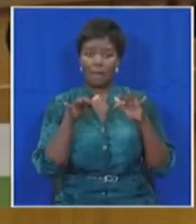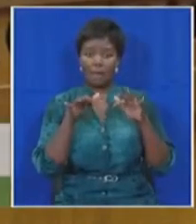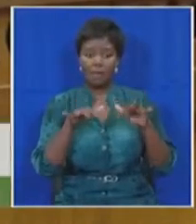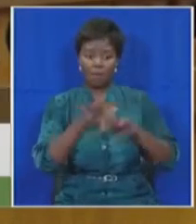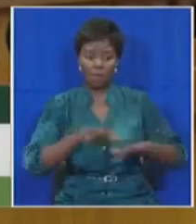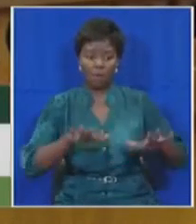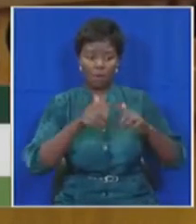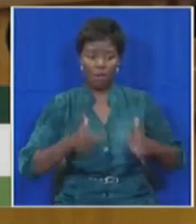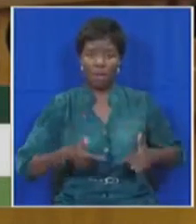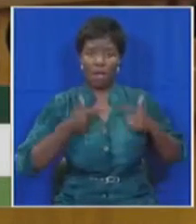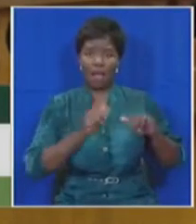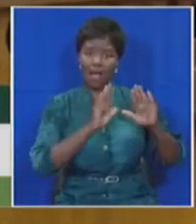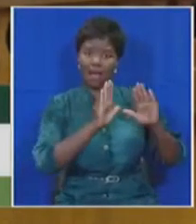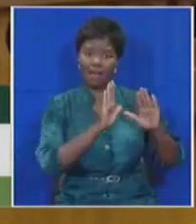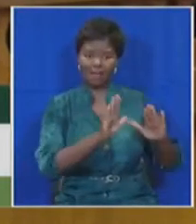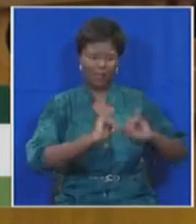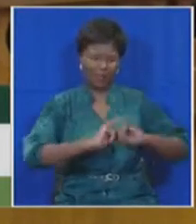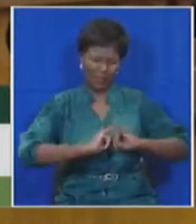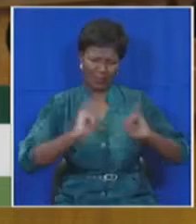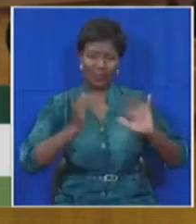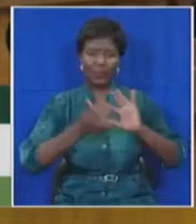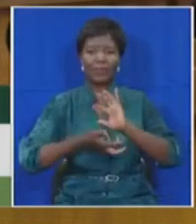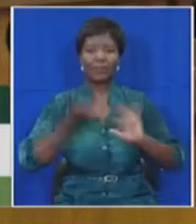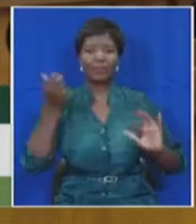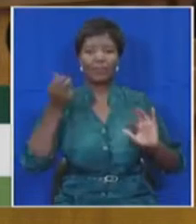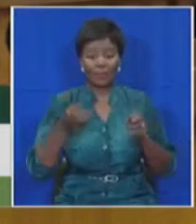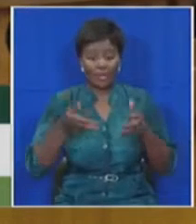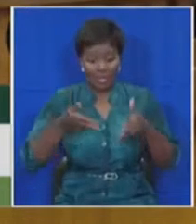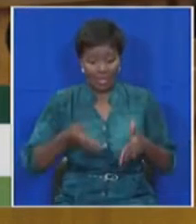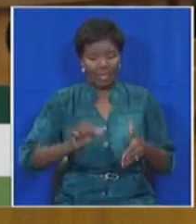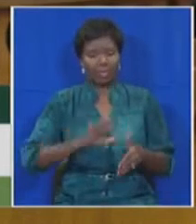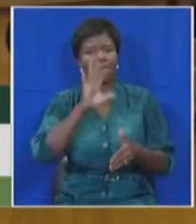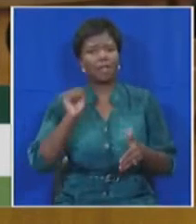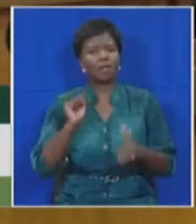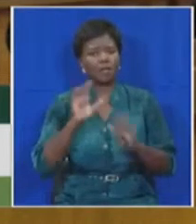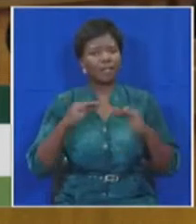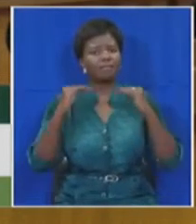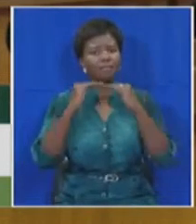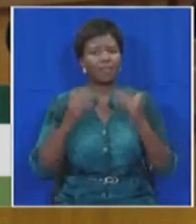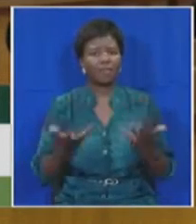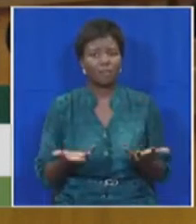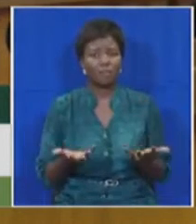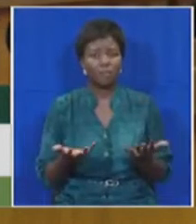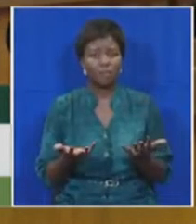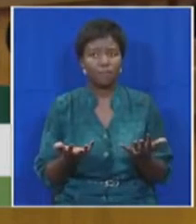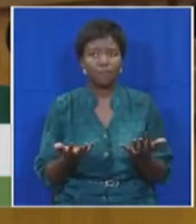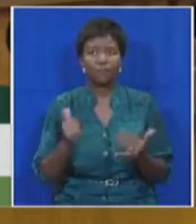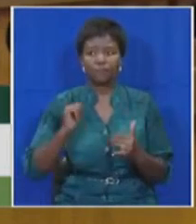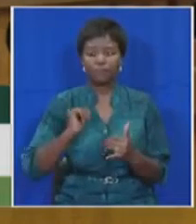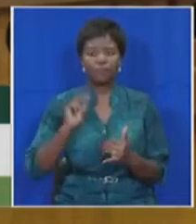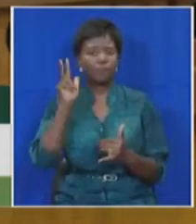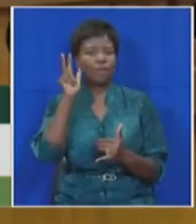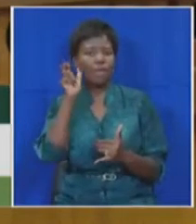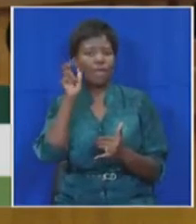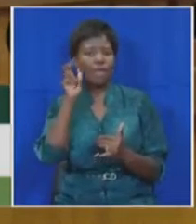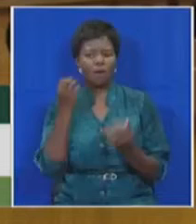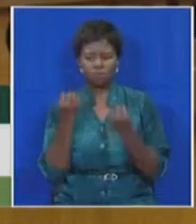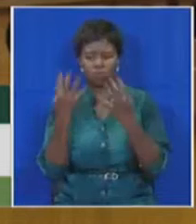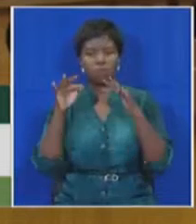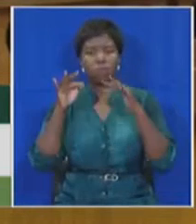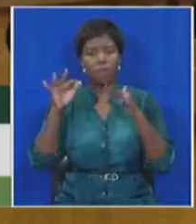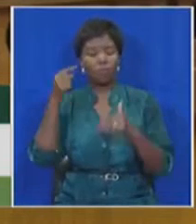their families right here in a democratic South Africa. We heard of how thousands of mentally